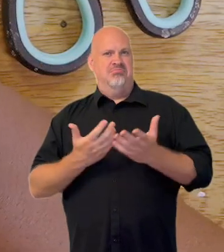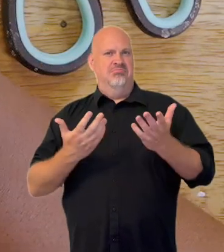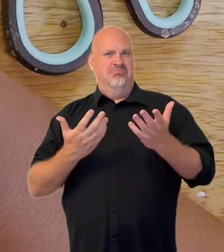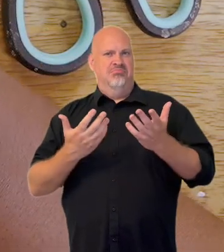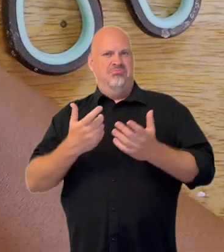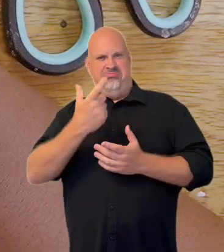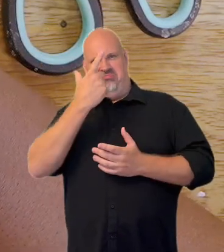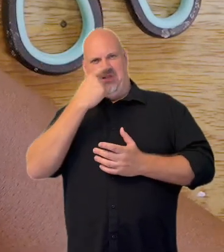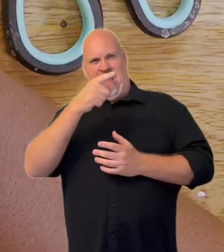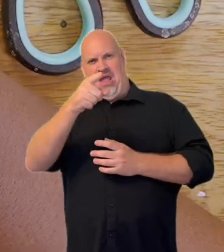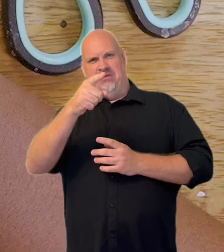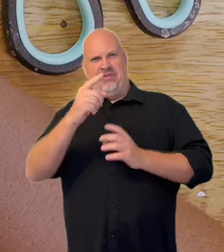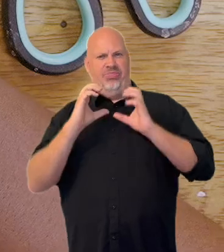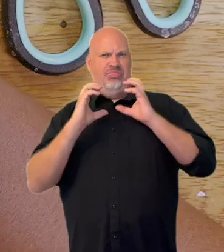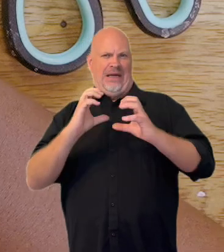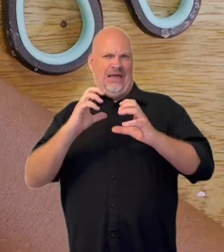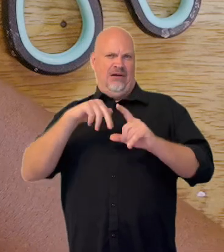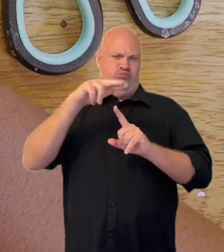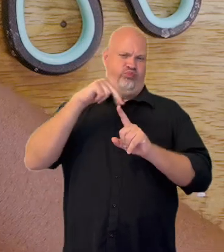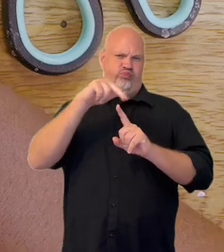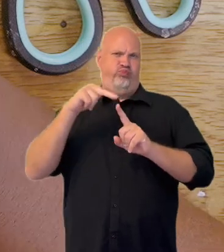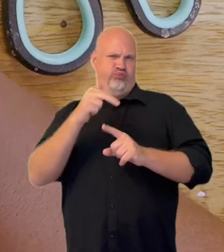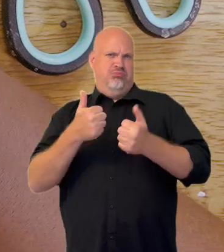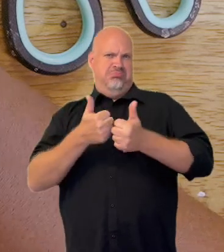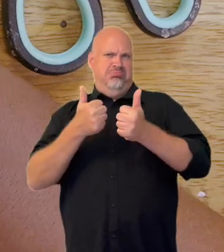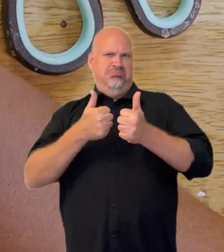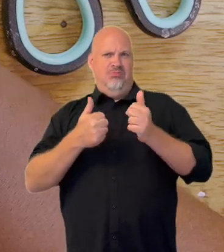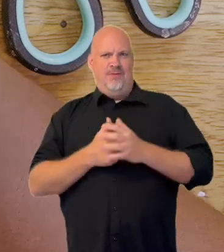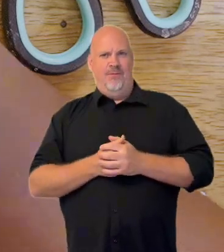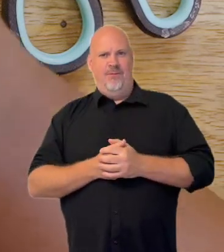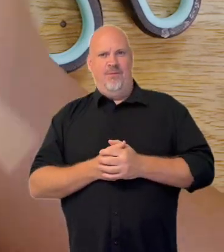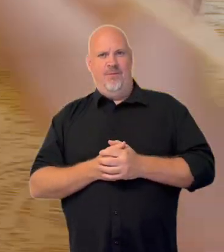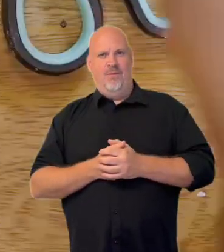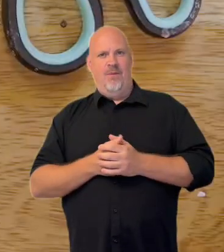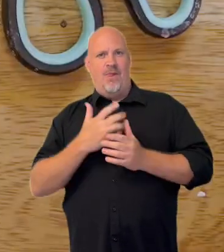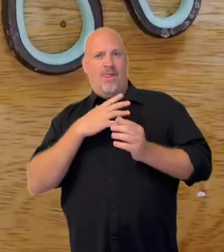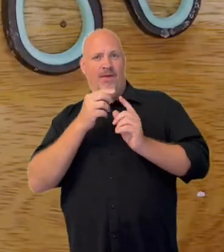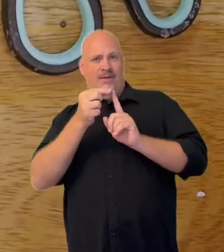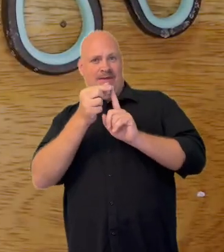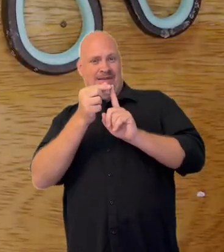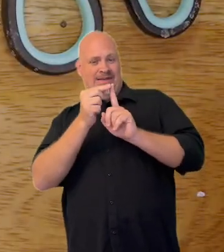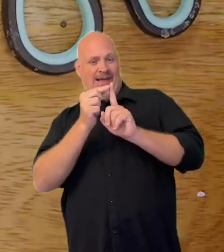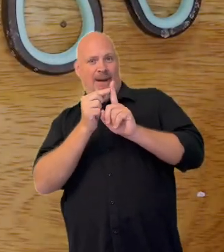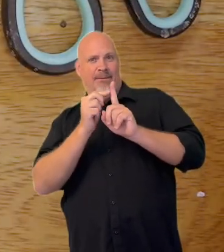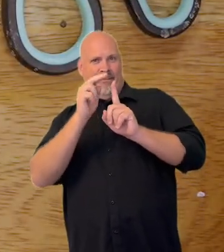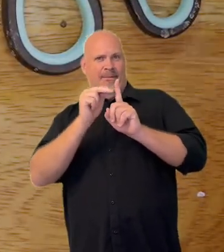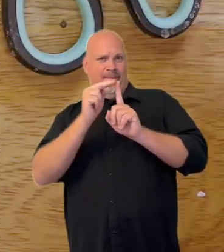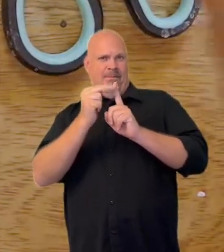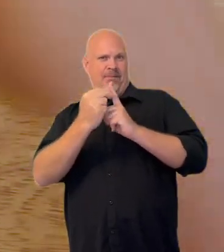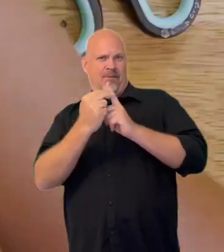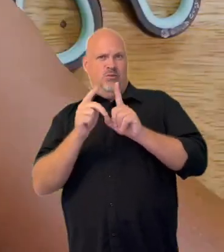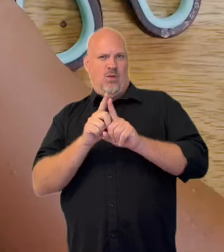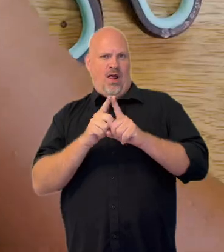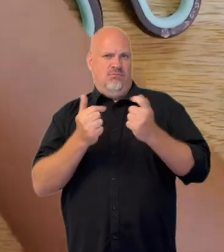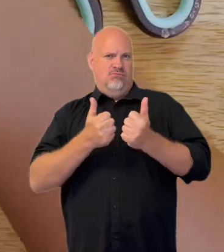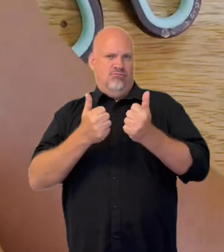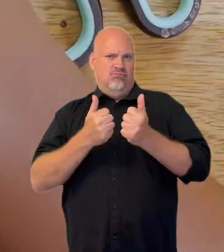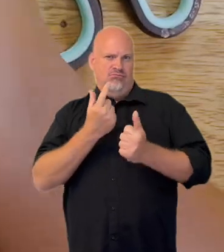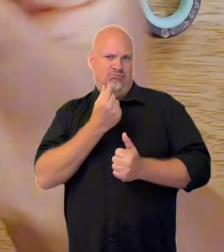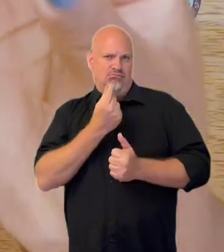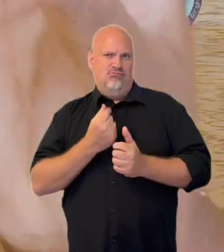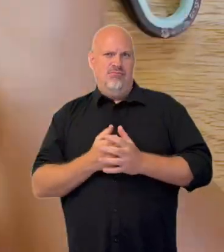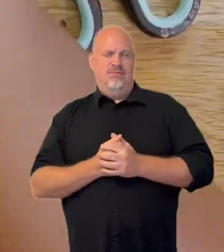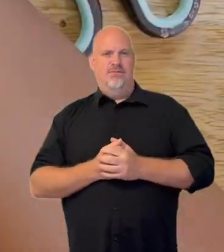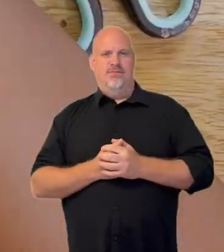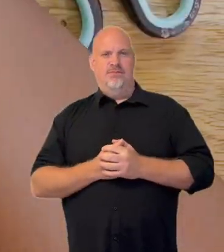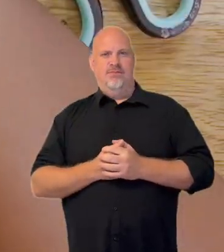bit. So then what we do is take one of your pieces of twisted paper, and you want to put one piece there,